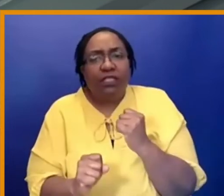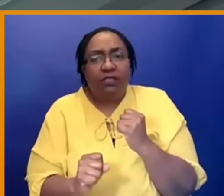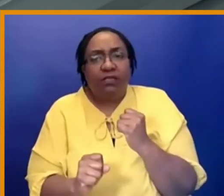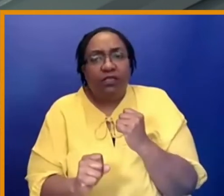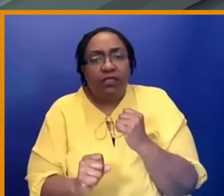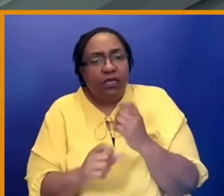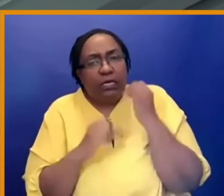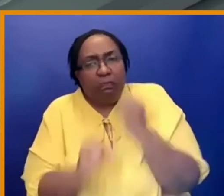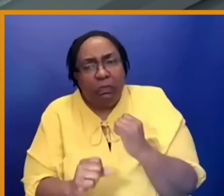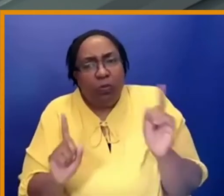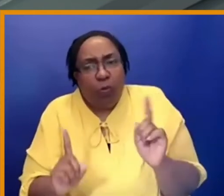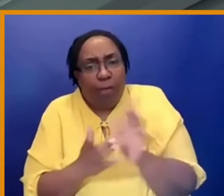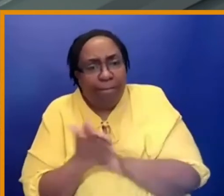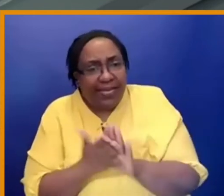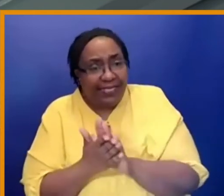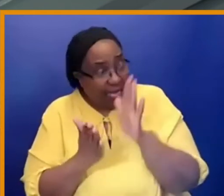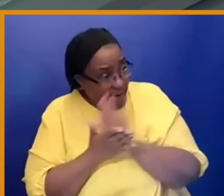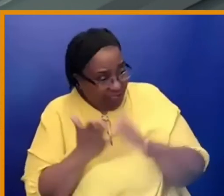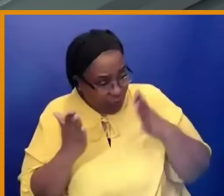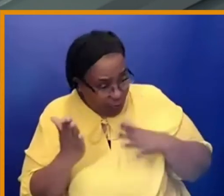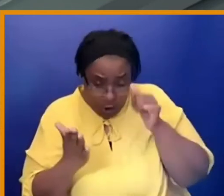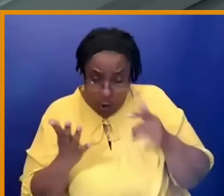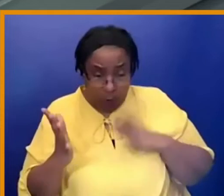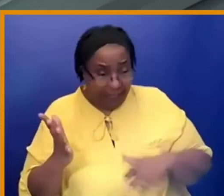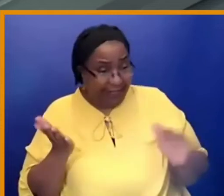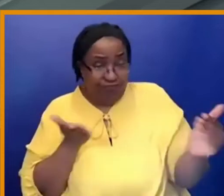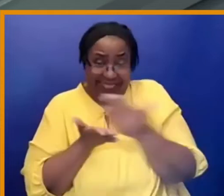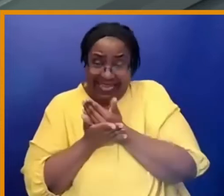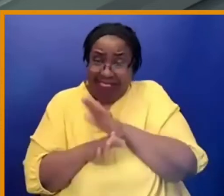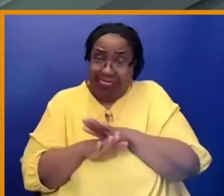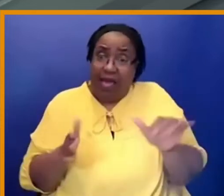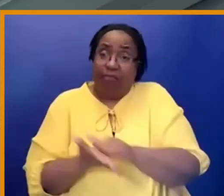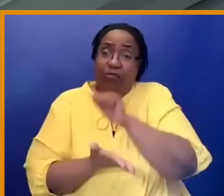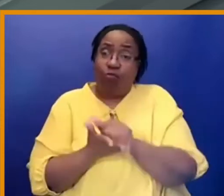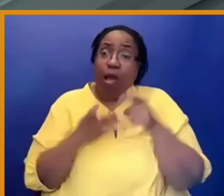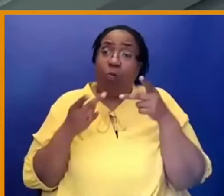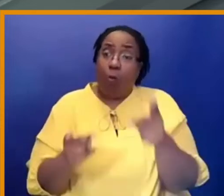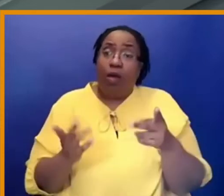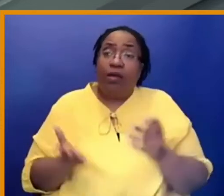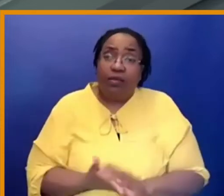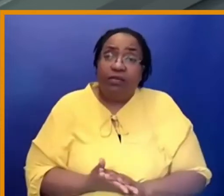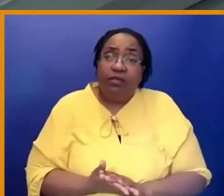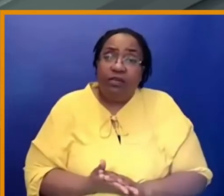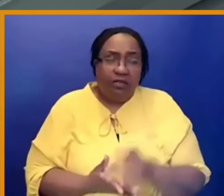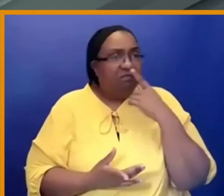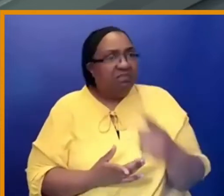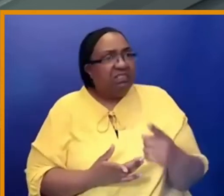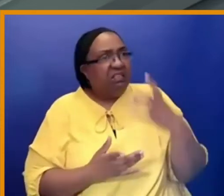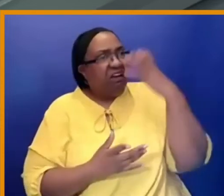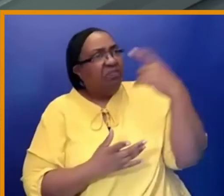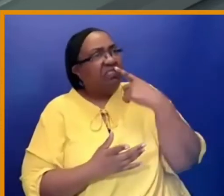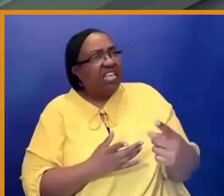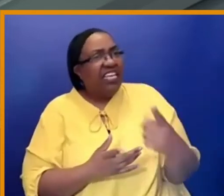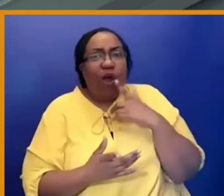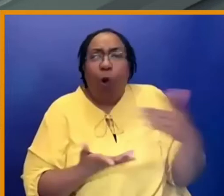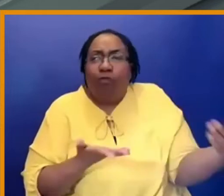simple. We know we need to protect the land properly. The government talks about protecting a third of land and sea, but it says it's already